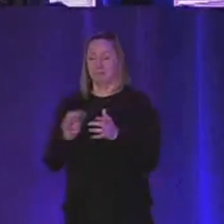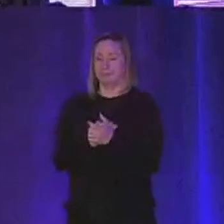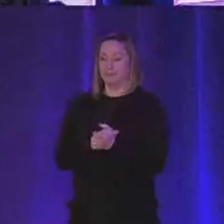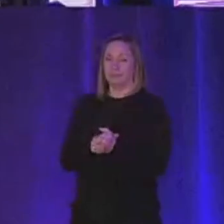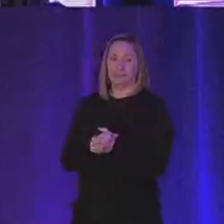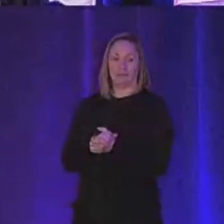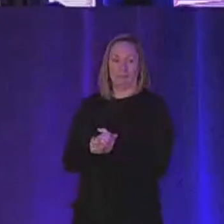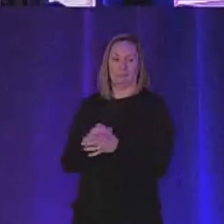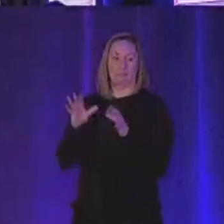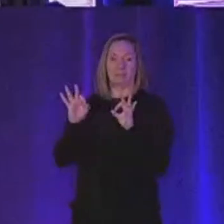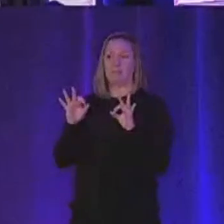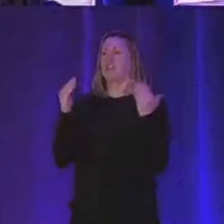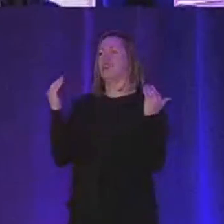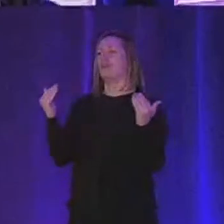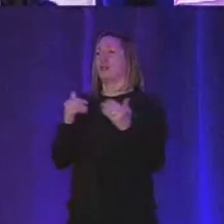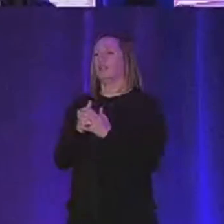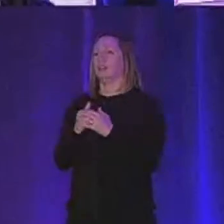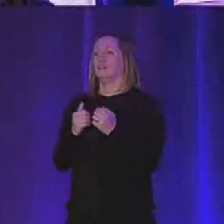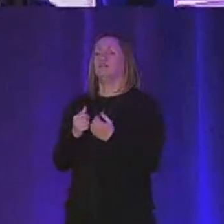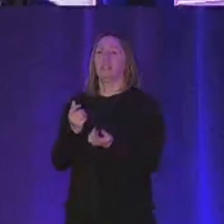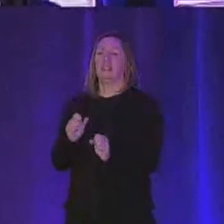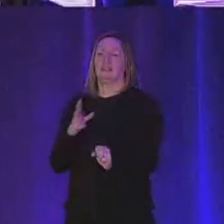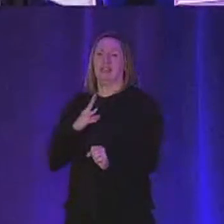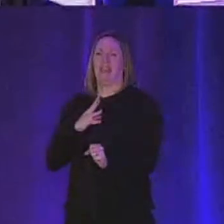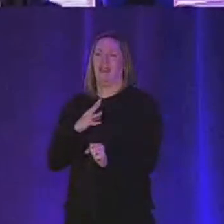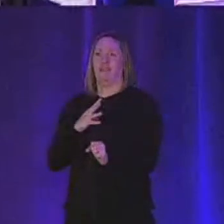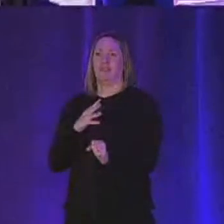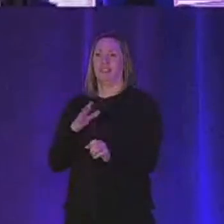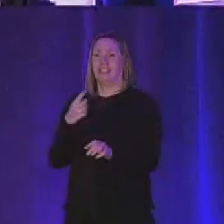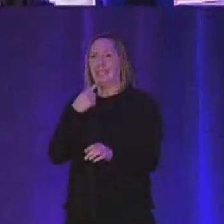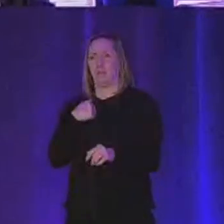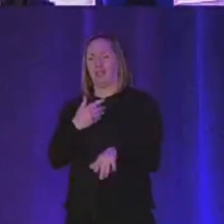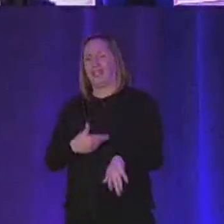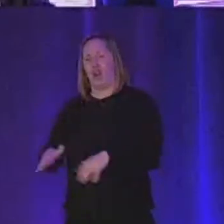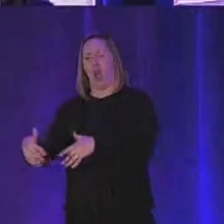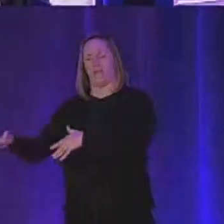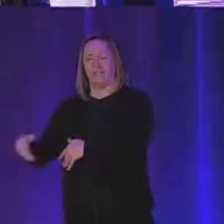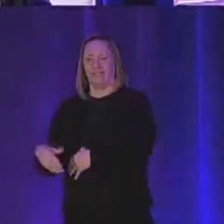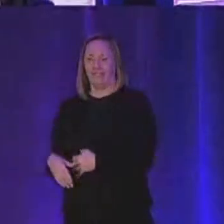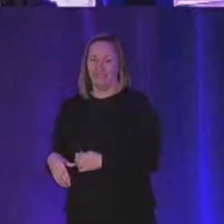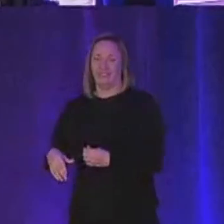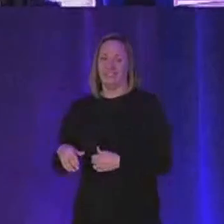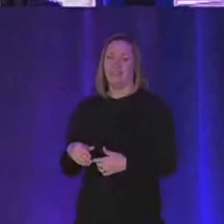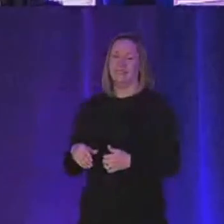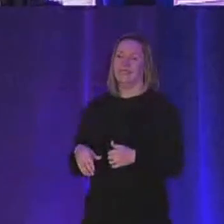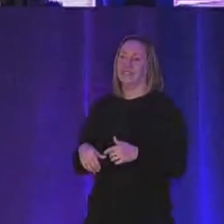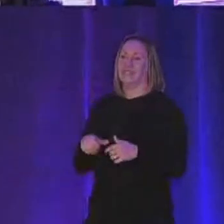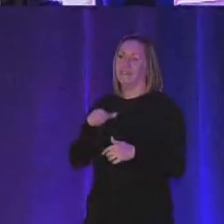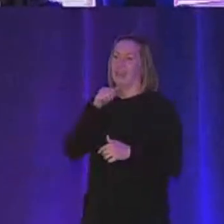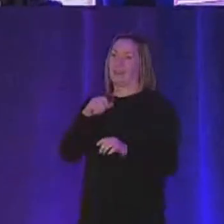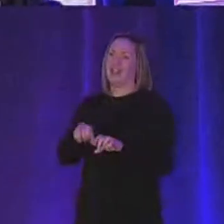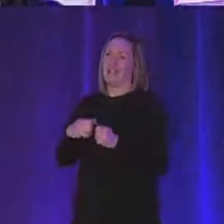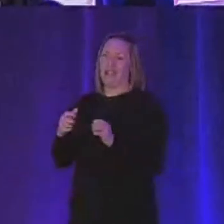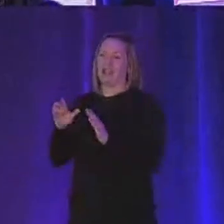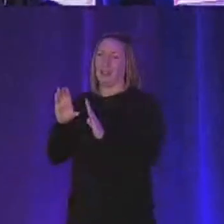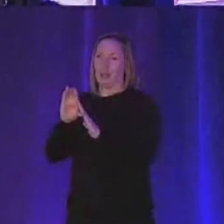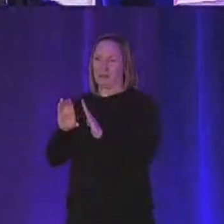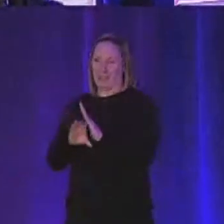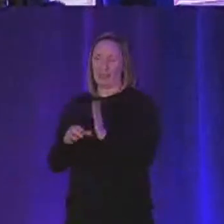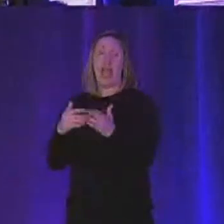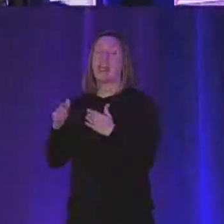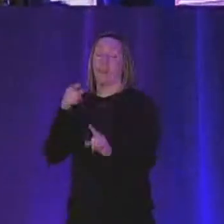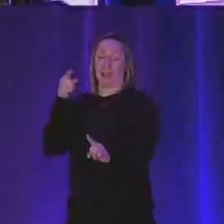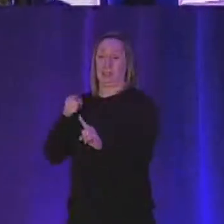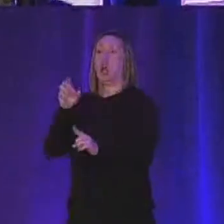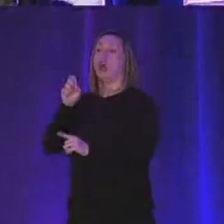Good. Feel free to, it's totally safe to be like, get off the stage. It will not violate the code of conduct. Anyway, with the server